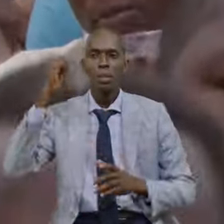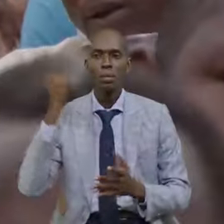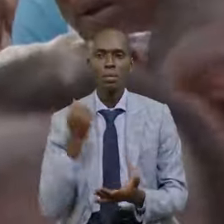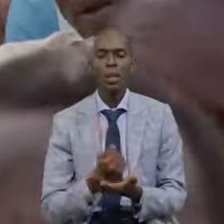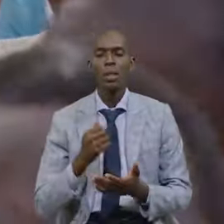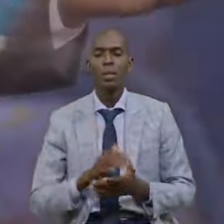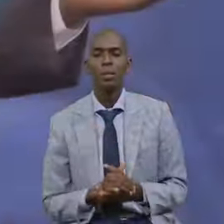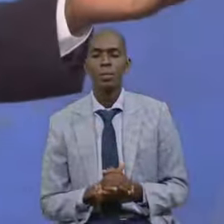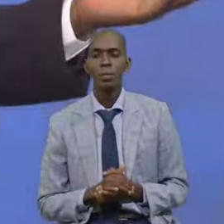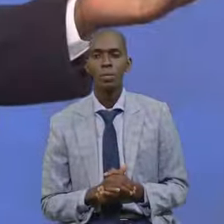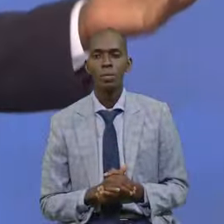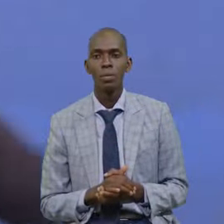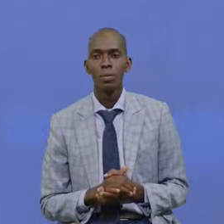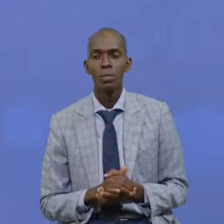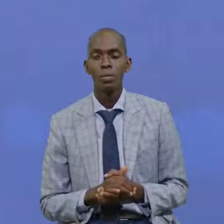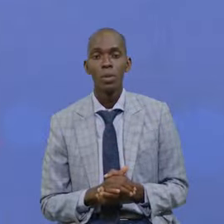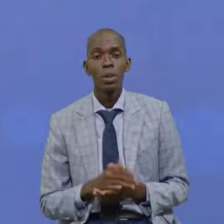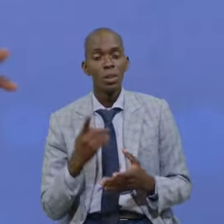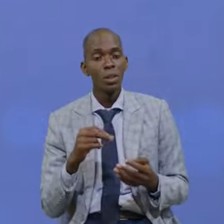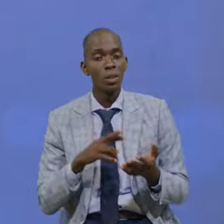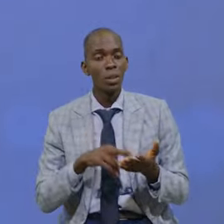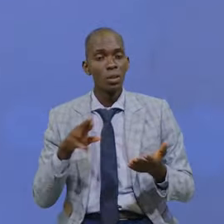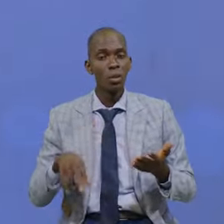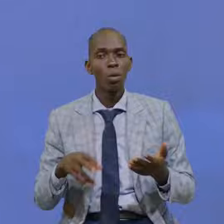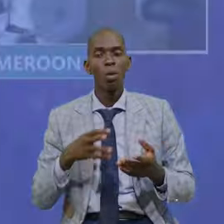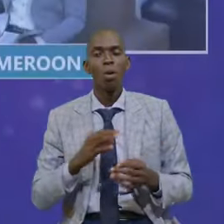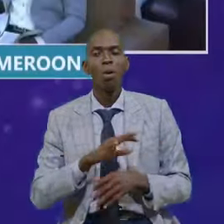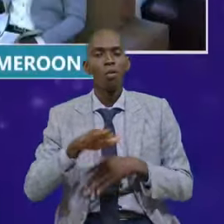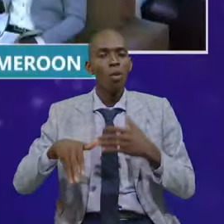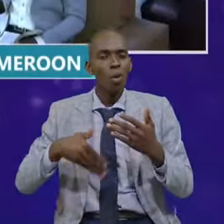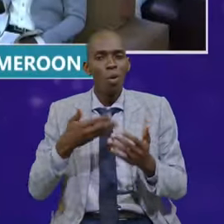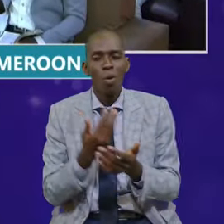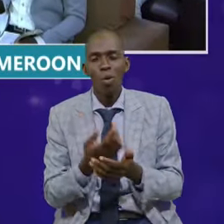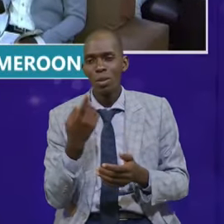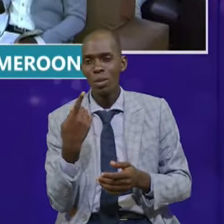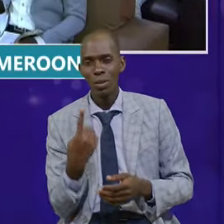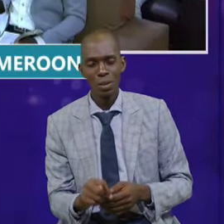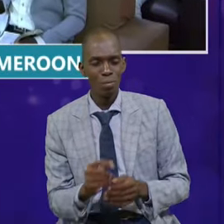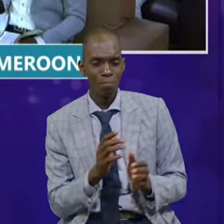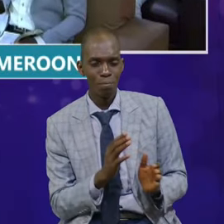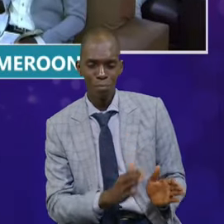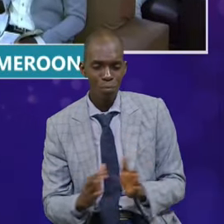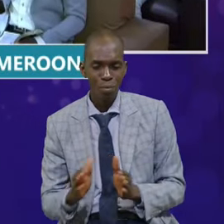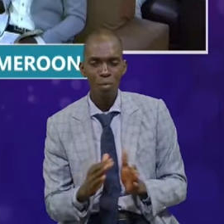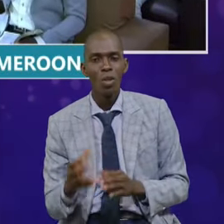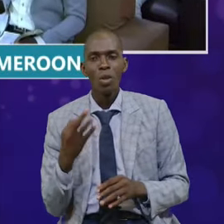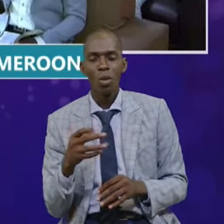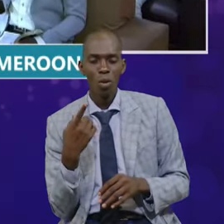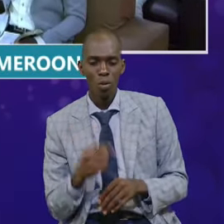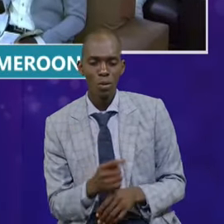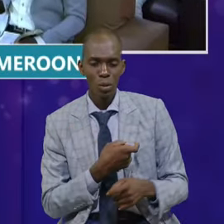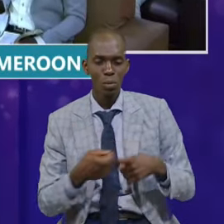Amen. The result of all the maneuvering of the captors in your